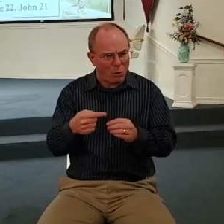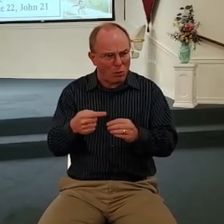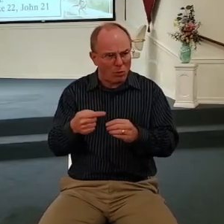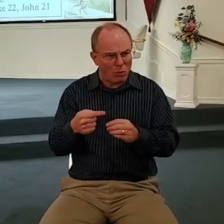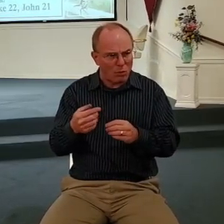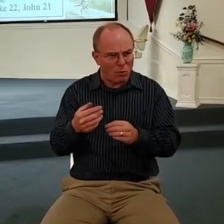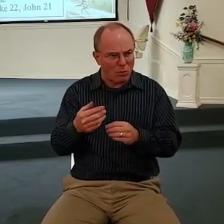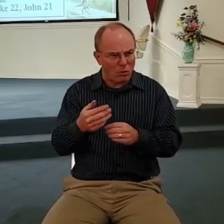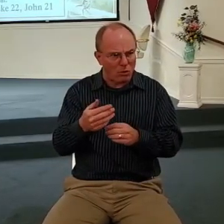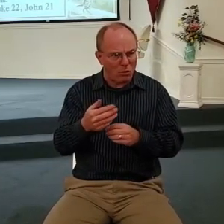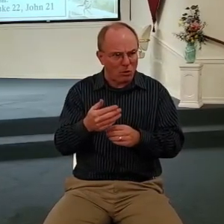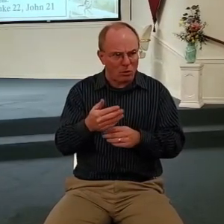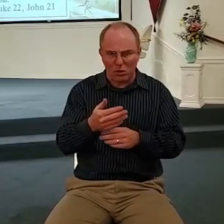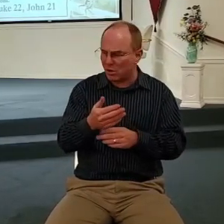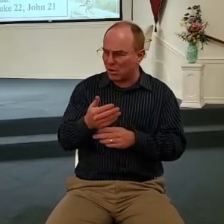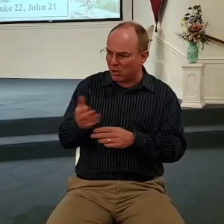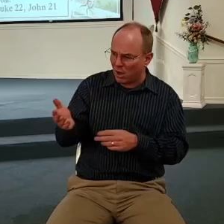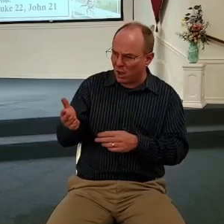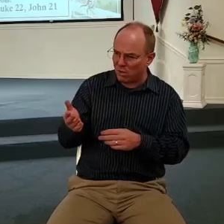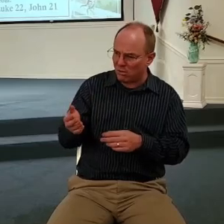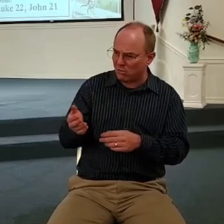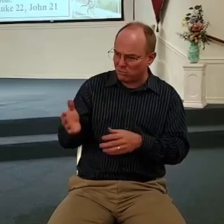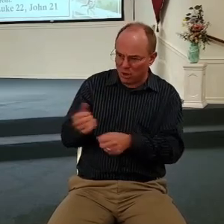let their life spiral out of control.